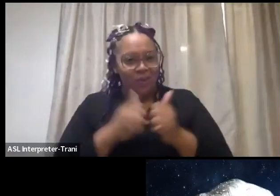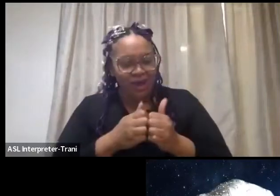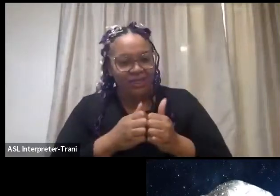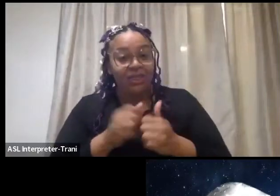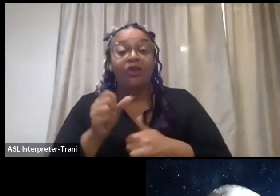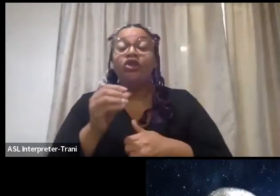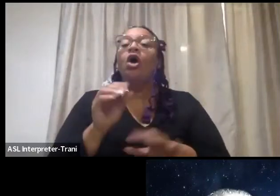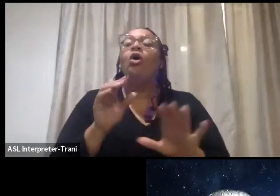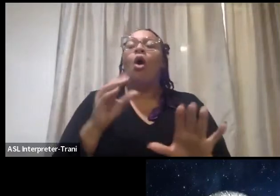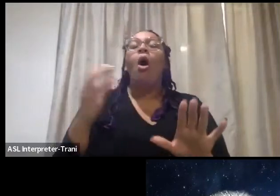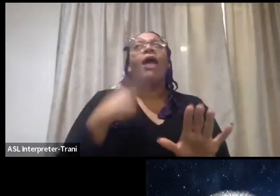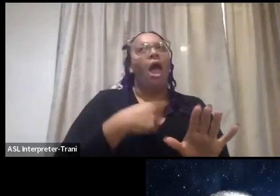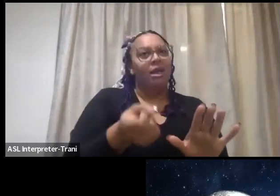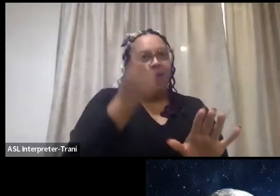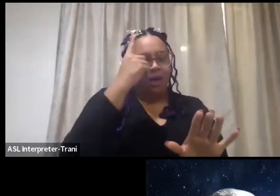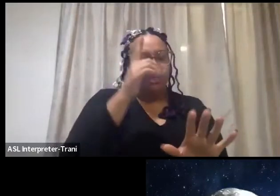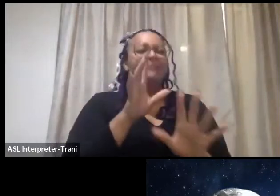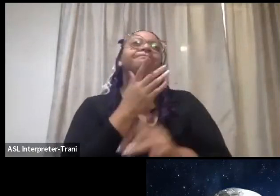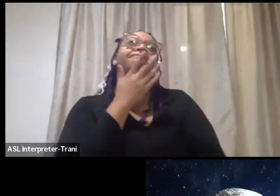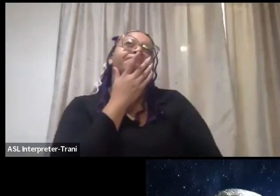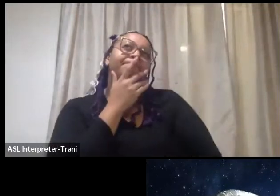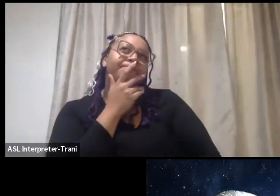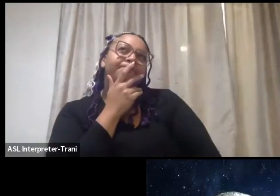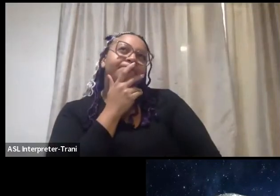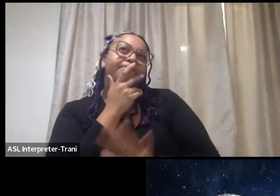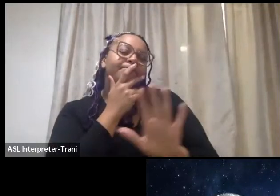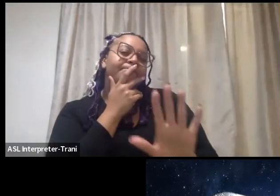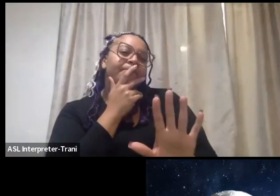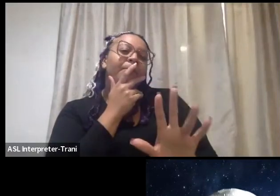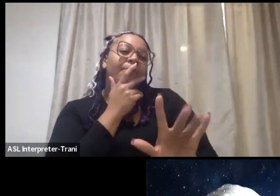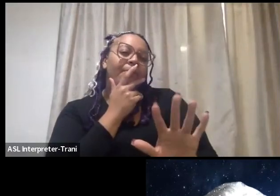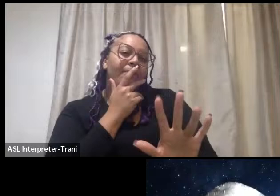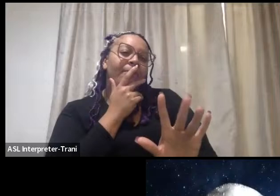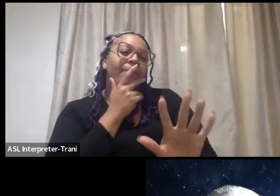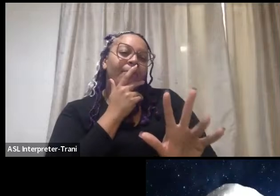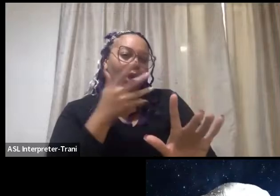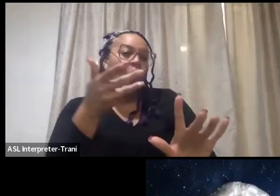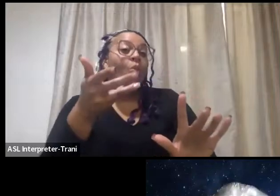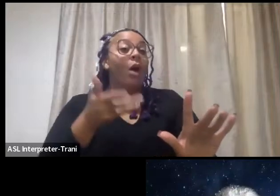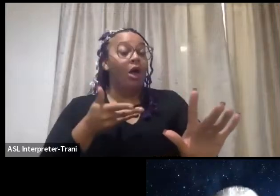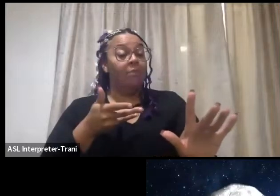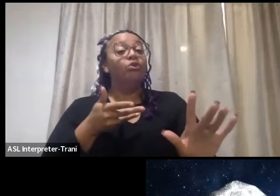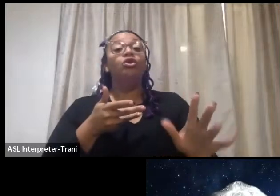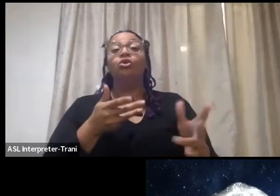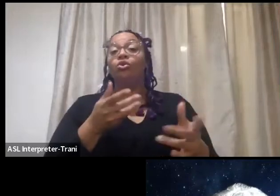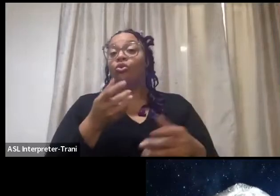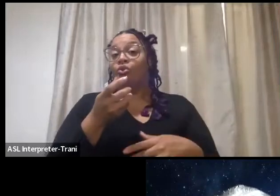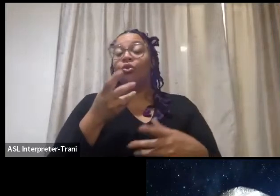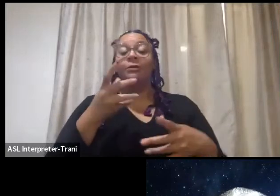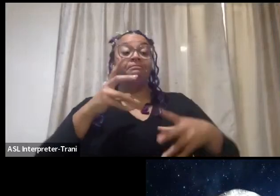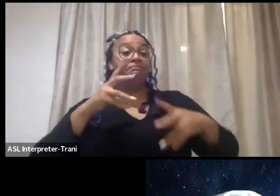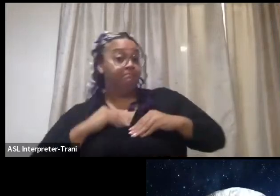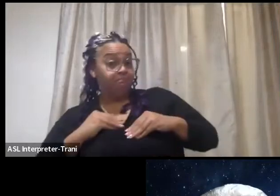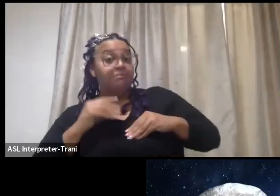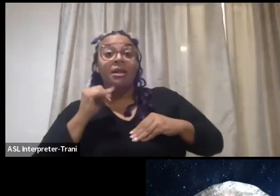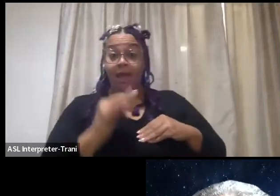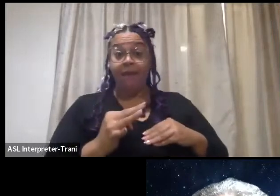of y'all, you're welcome to, take this with a grain of salt if it's not